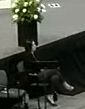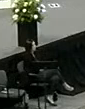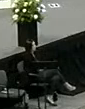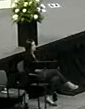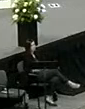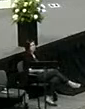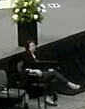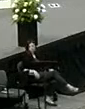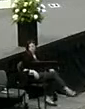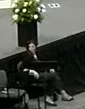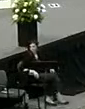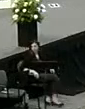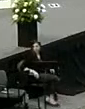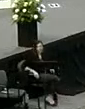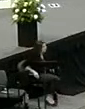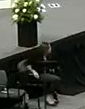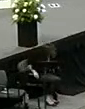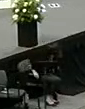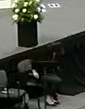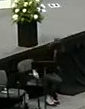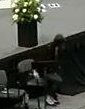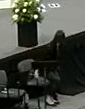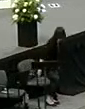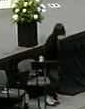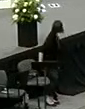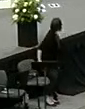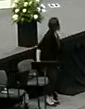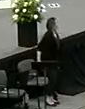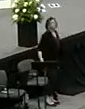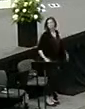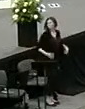We're going to let these photos happen.